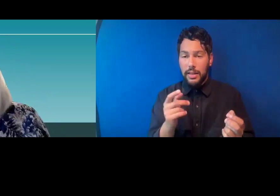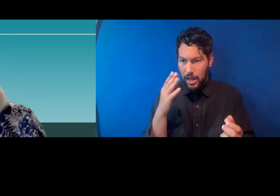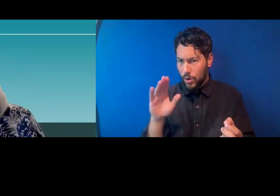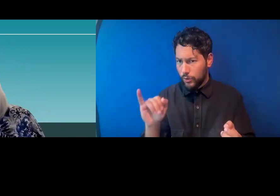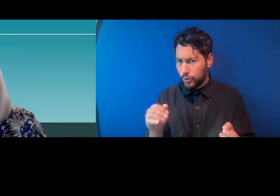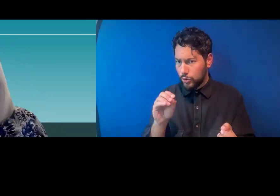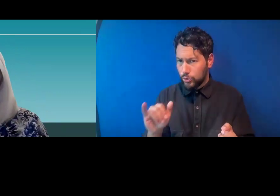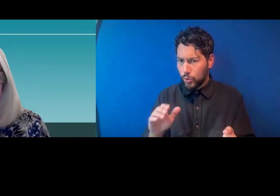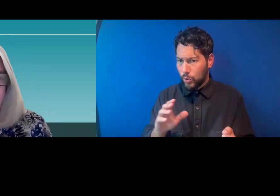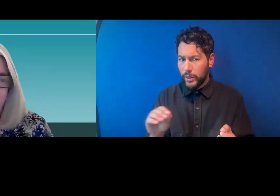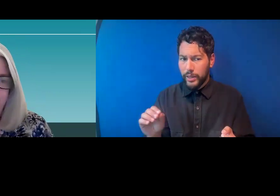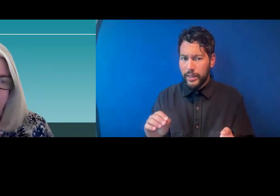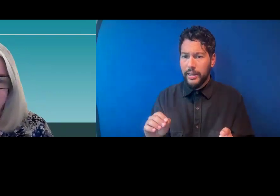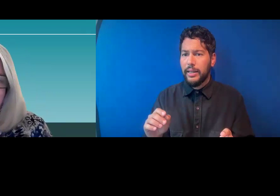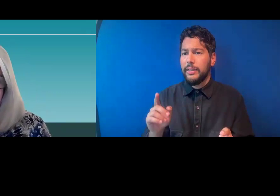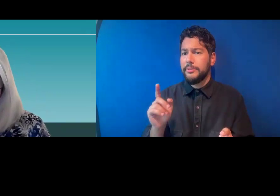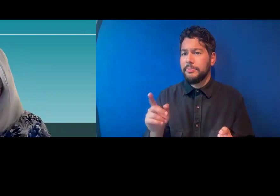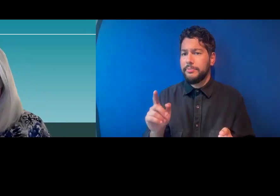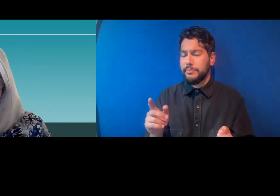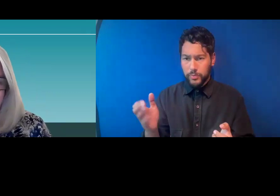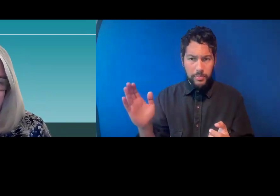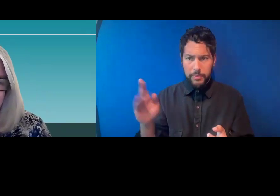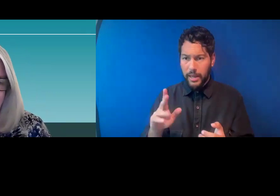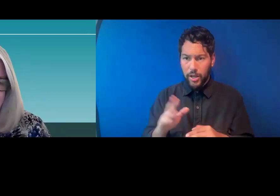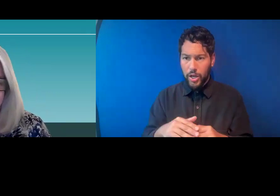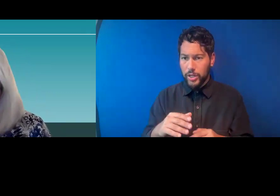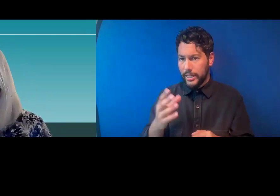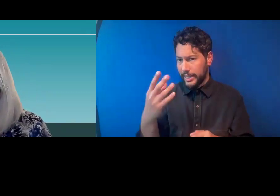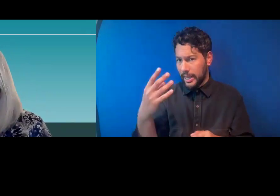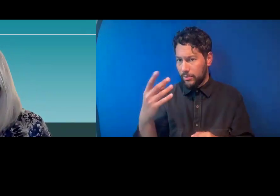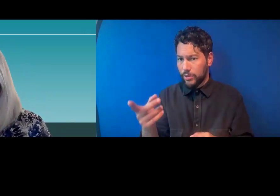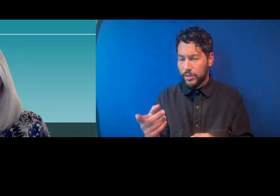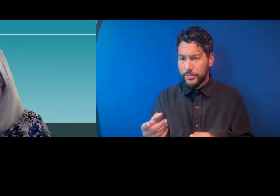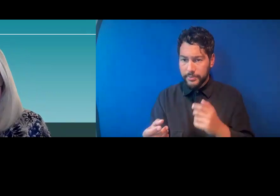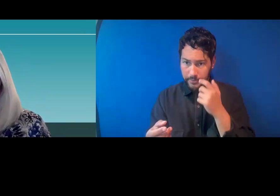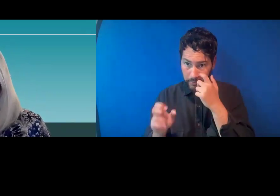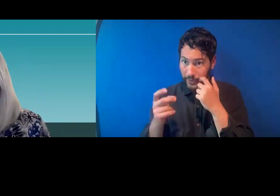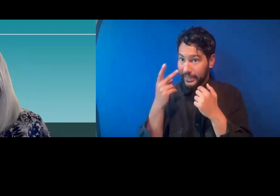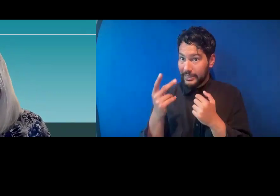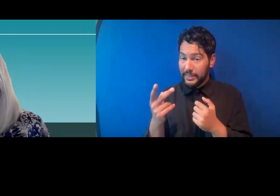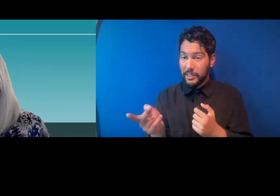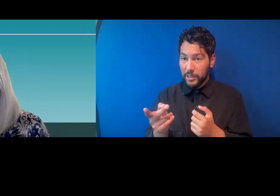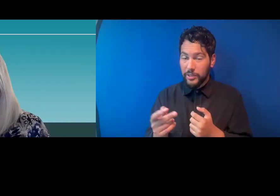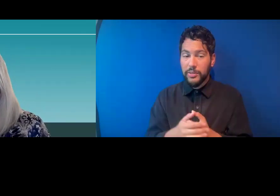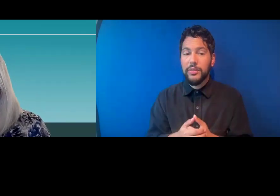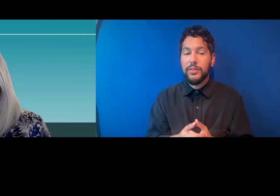Joy and LaTaunya, you want to come back on camera so that we can see you.